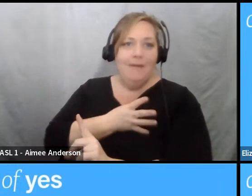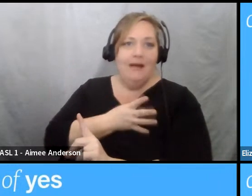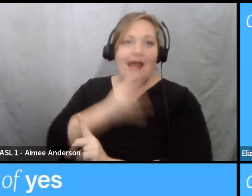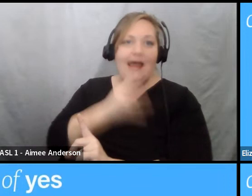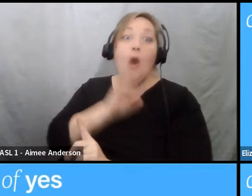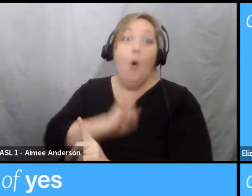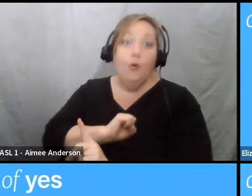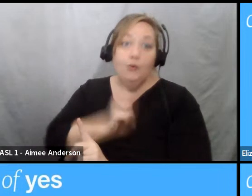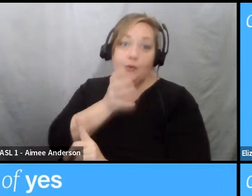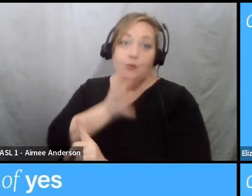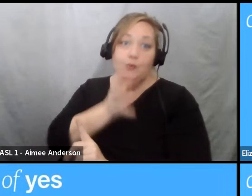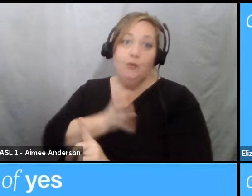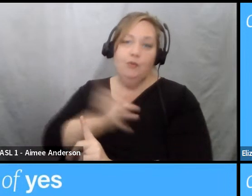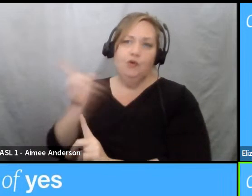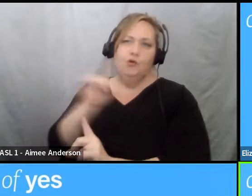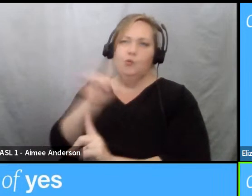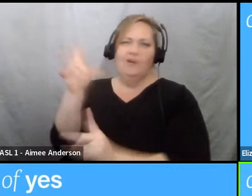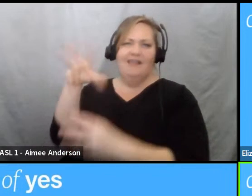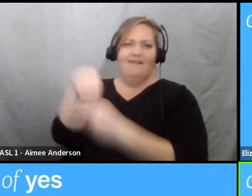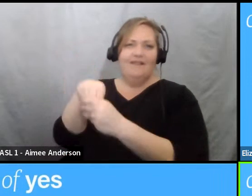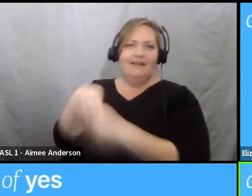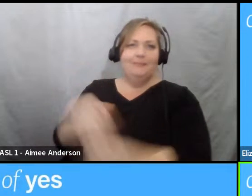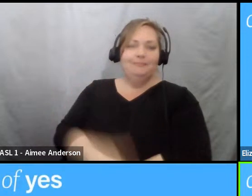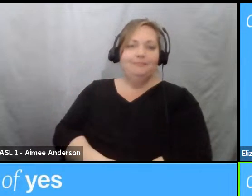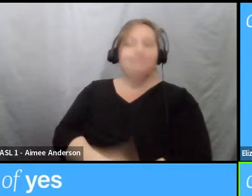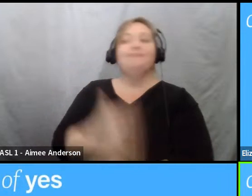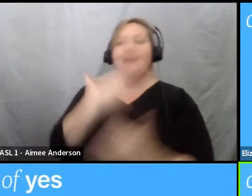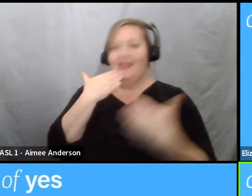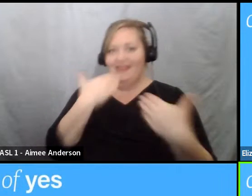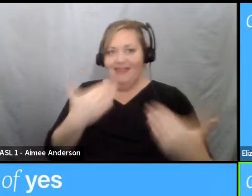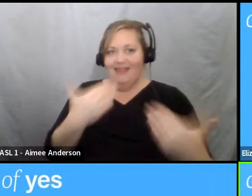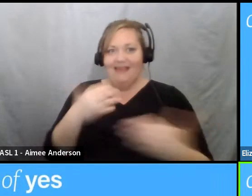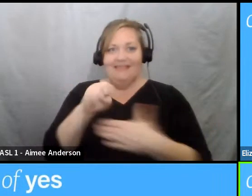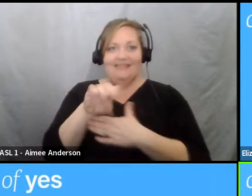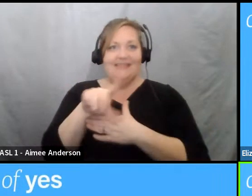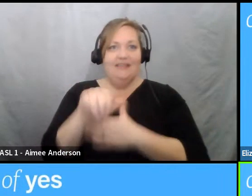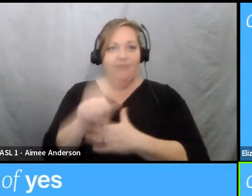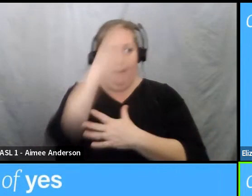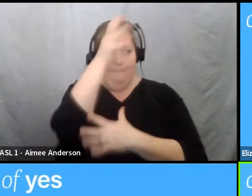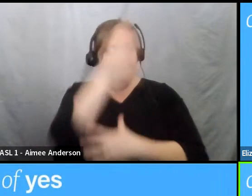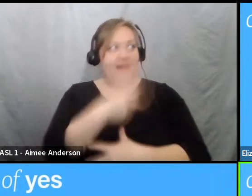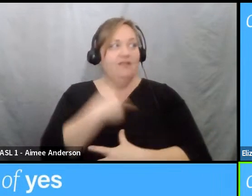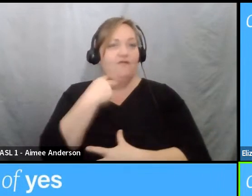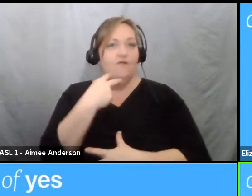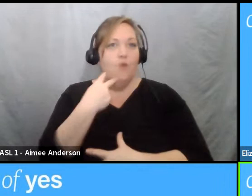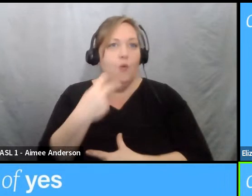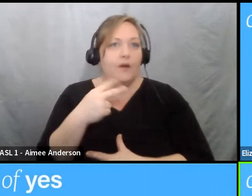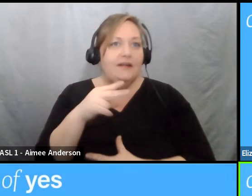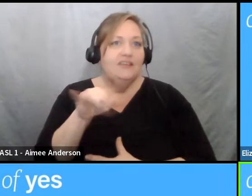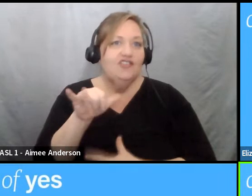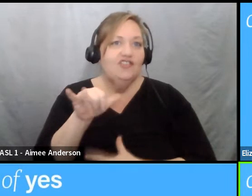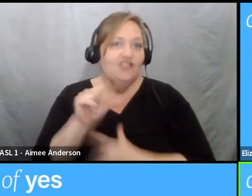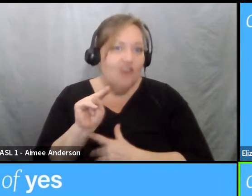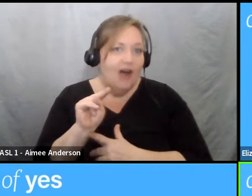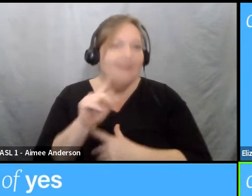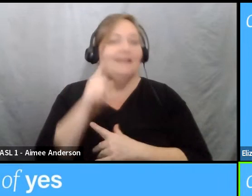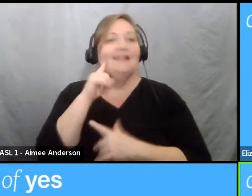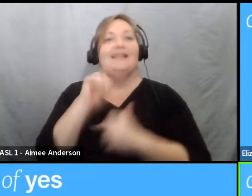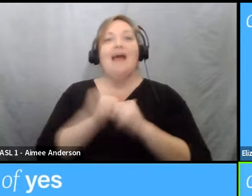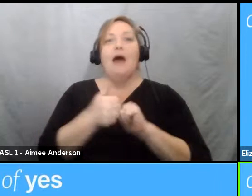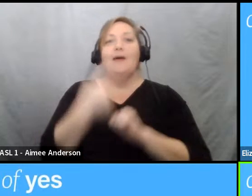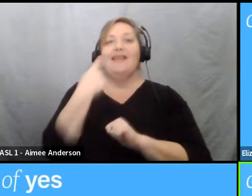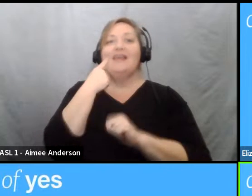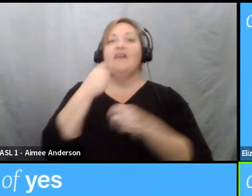women? Thanks, Sylvia. That's a great question. Here's how I think about opportunities for